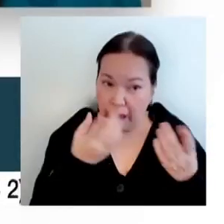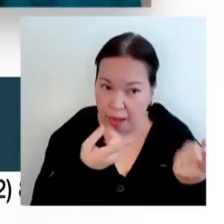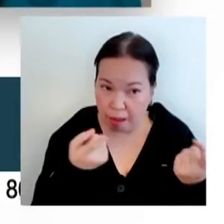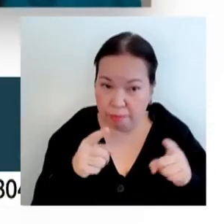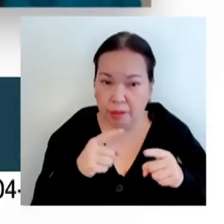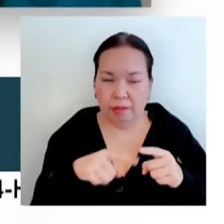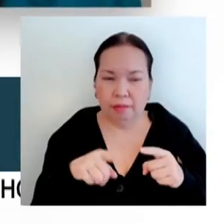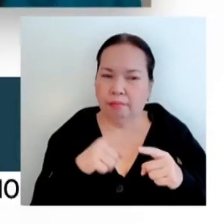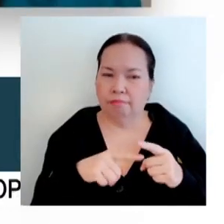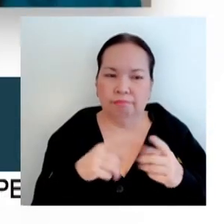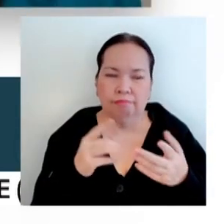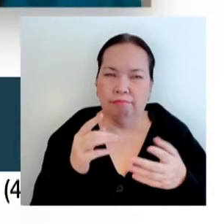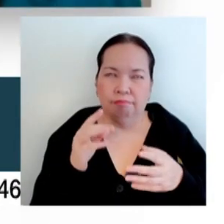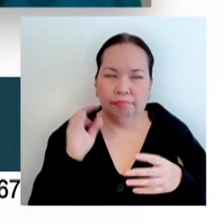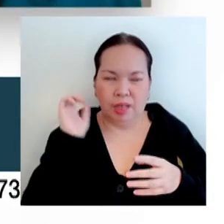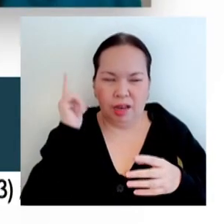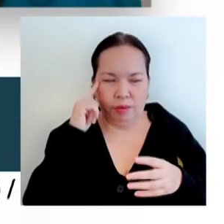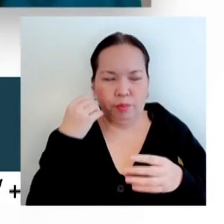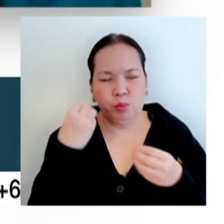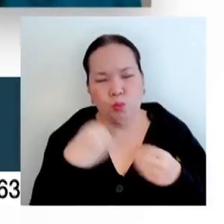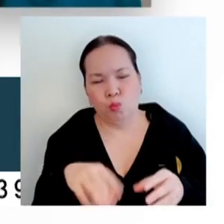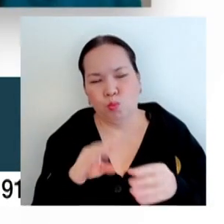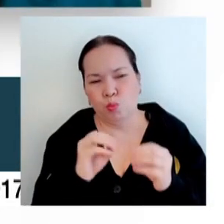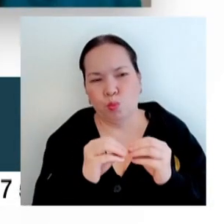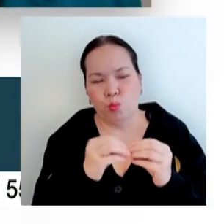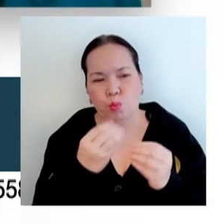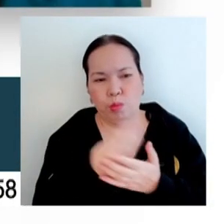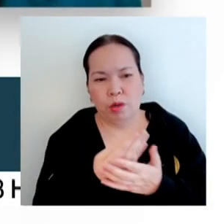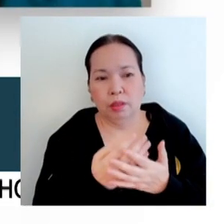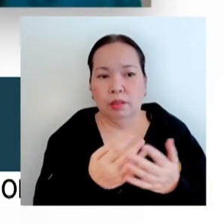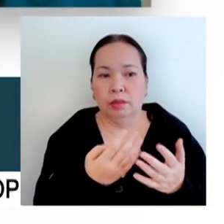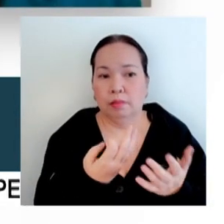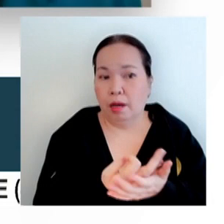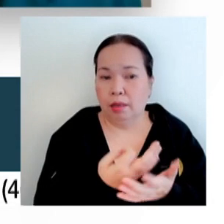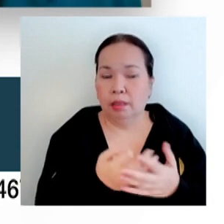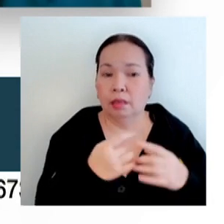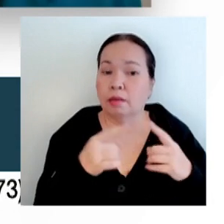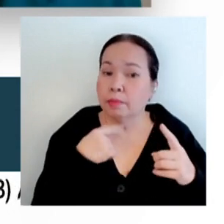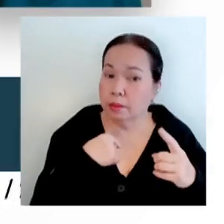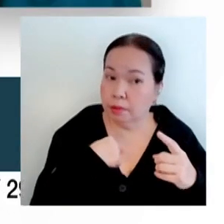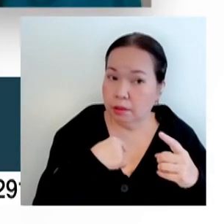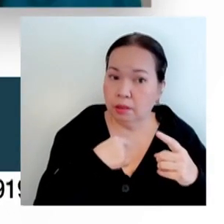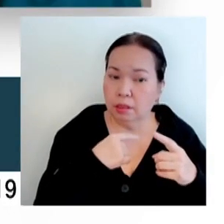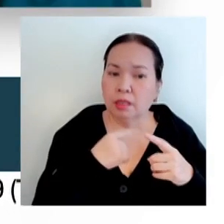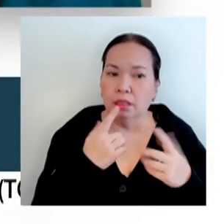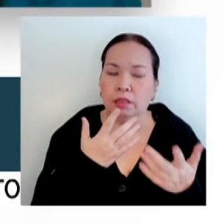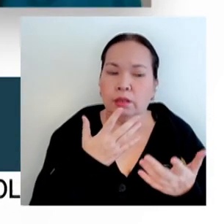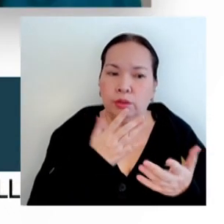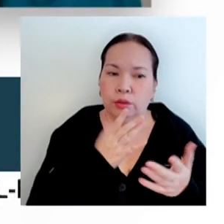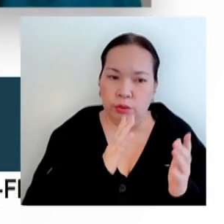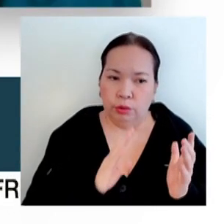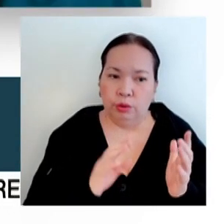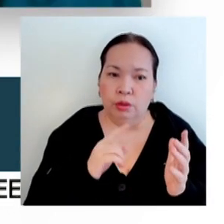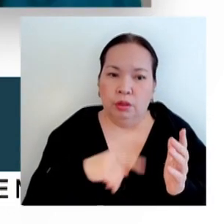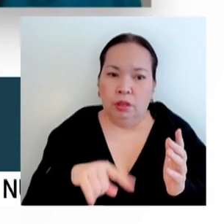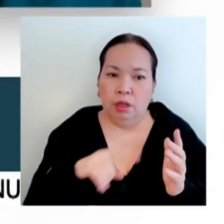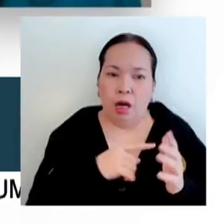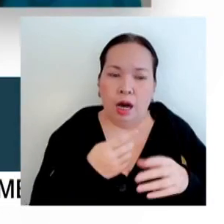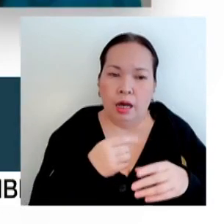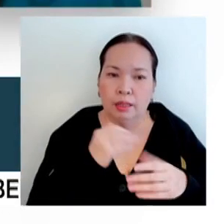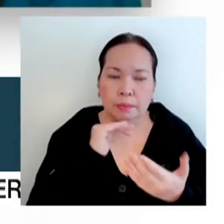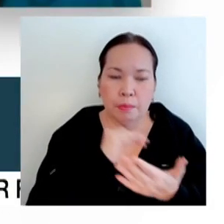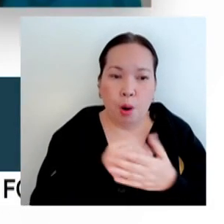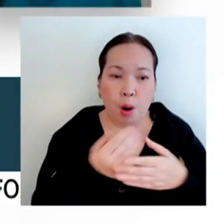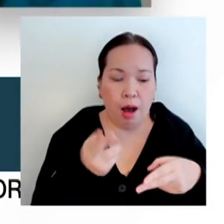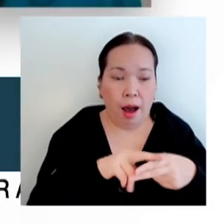Ang sa amin, mahalaga na napigilan yung 5 piso, pero nagkaroon din po ng commitment yung ating mga chopper at operator na once